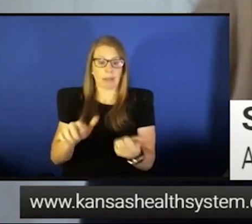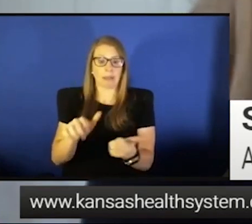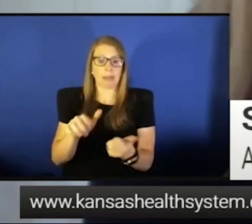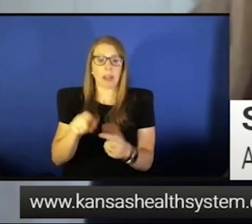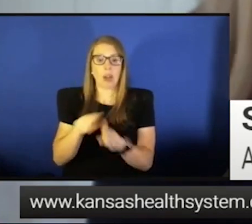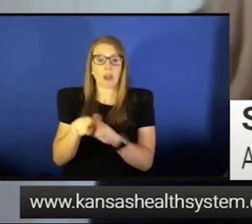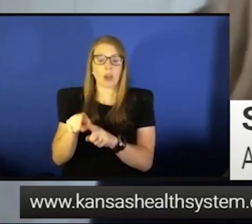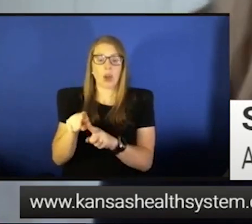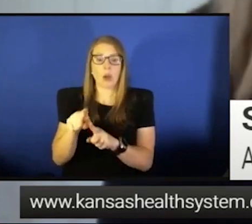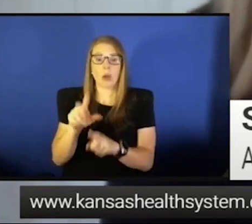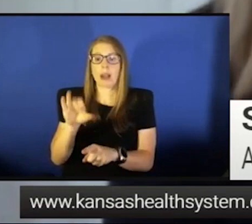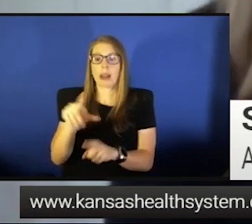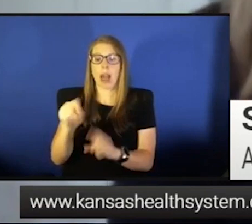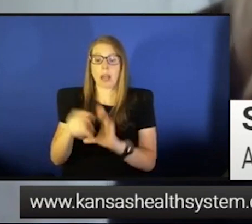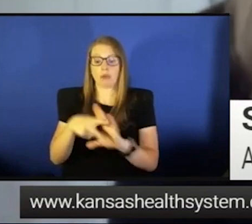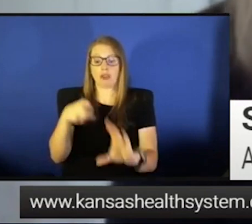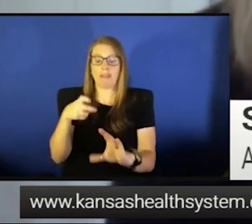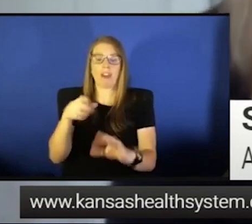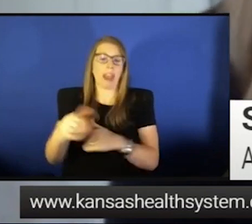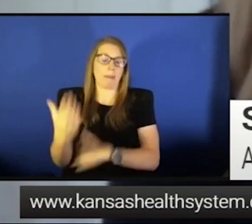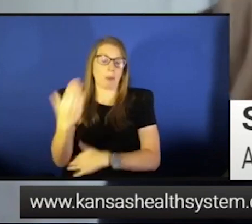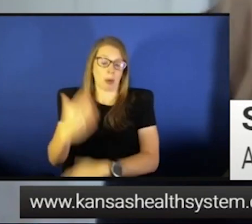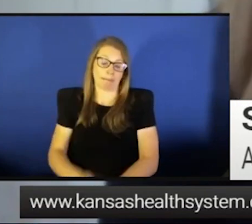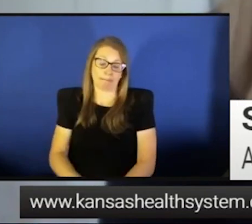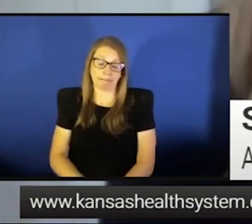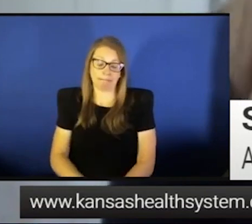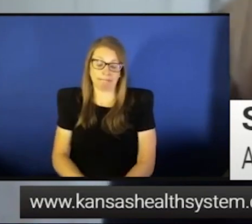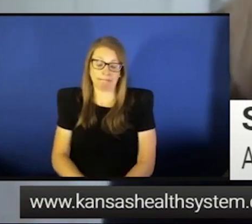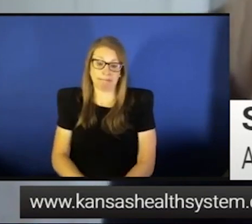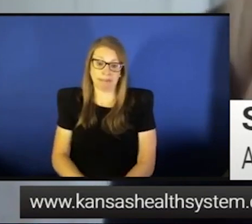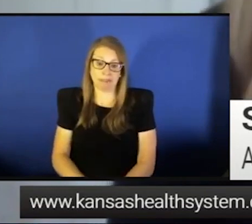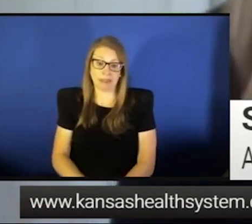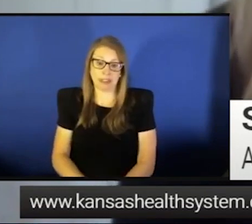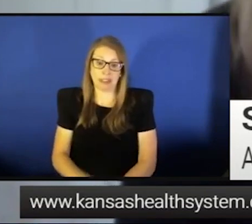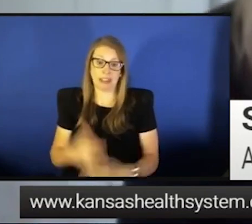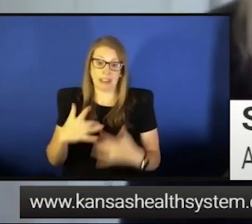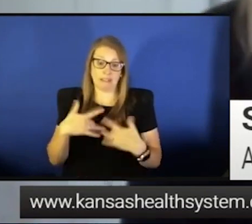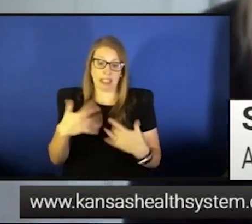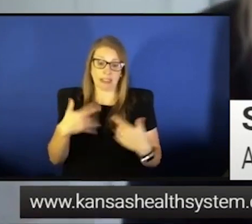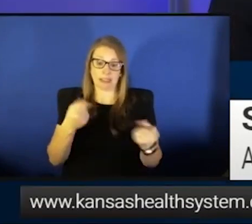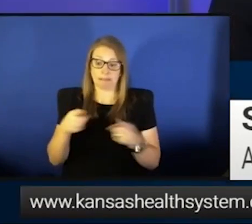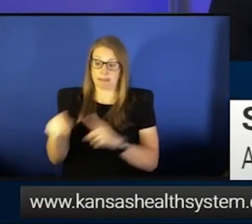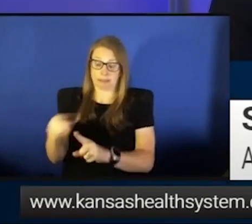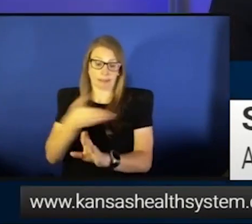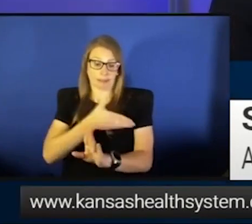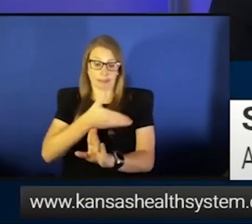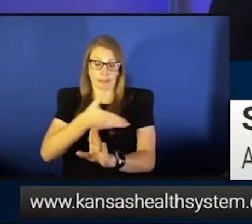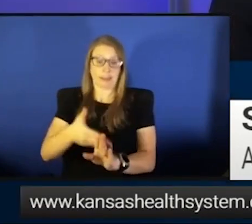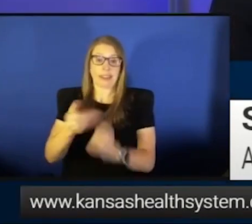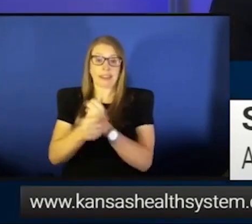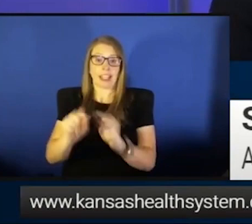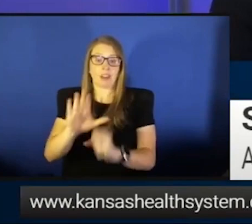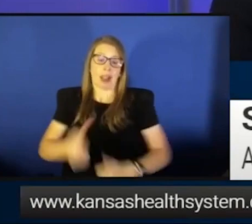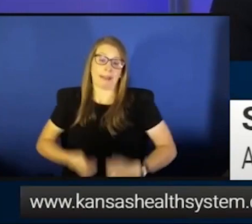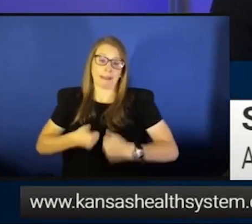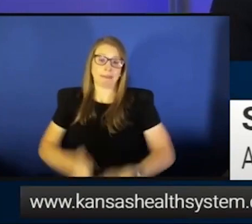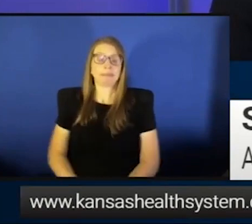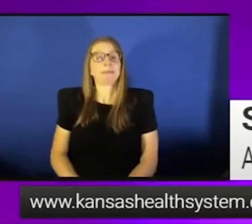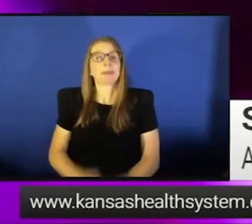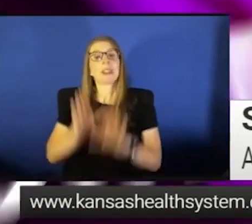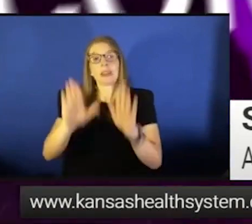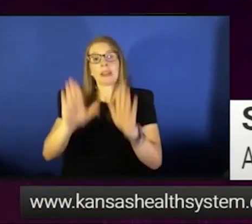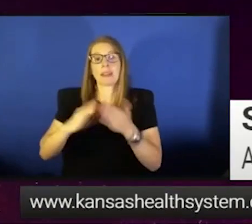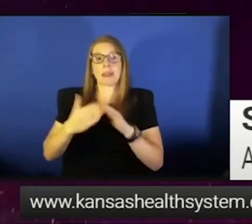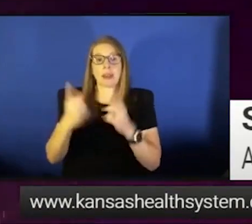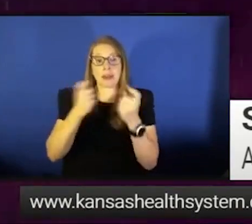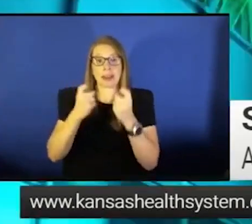that morning. So no doubt that series of events saved her life. We have some great community questions coming in, so I